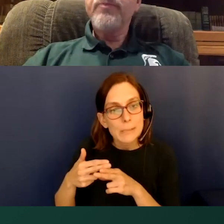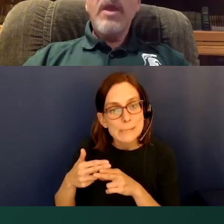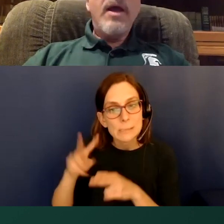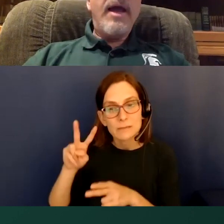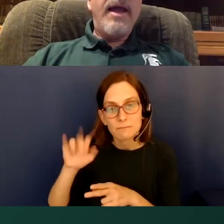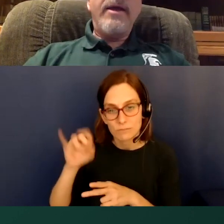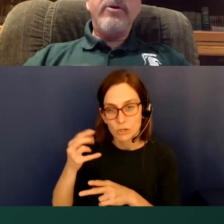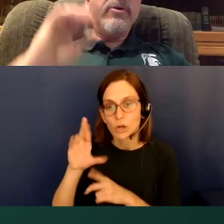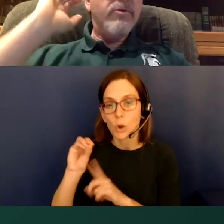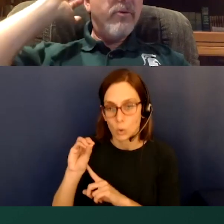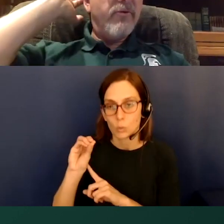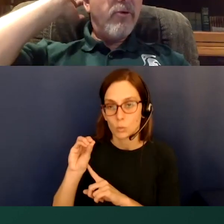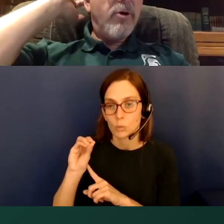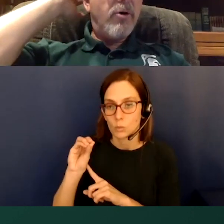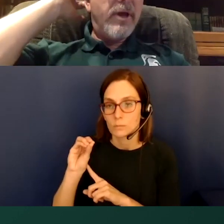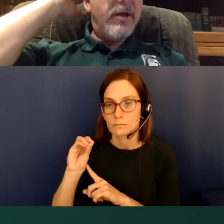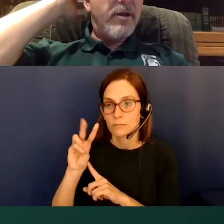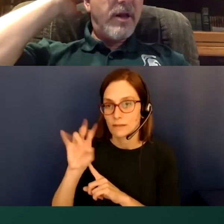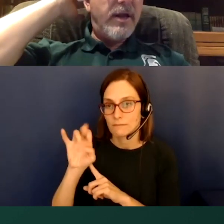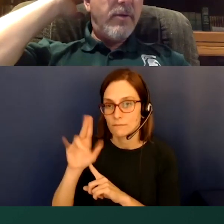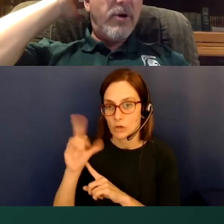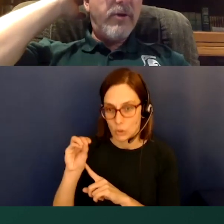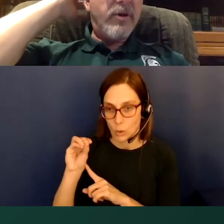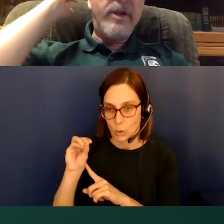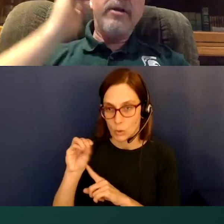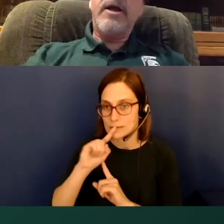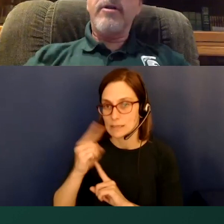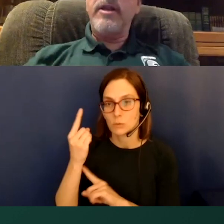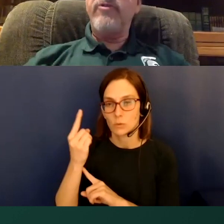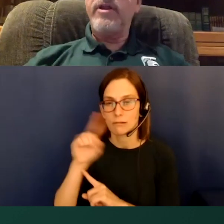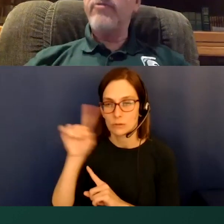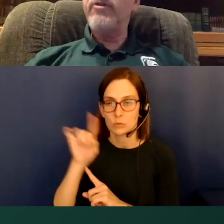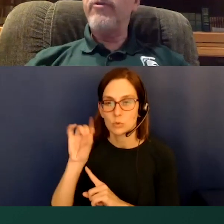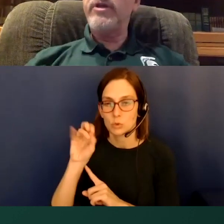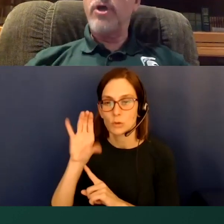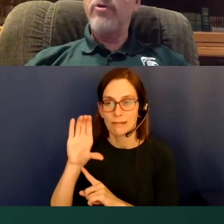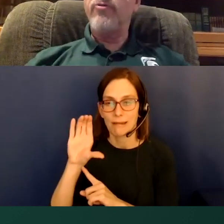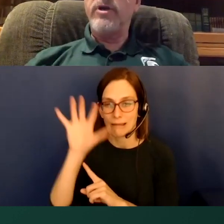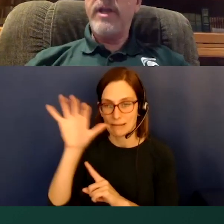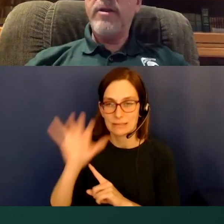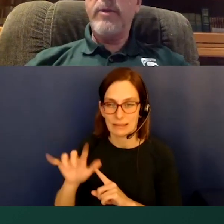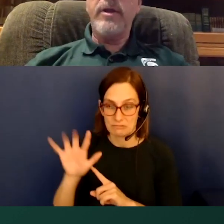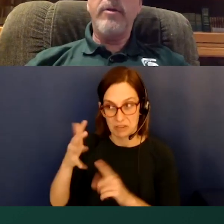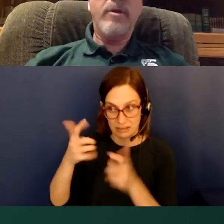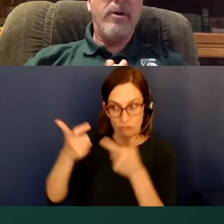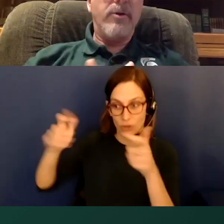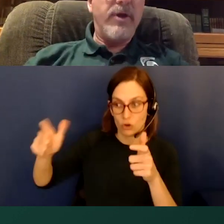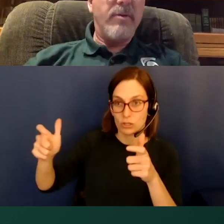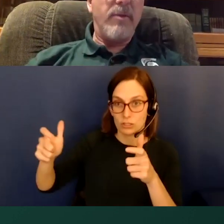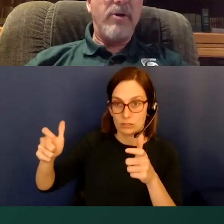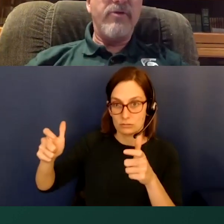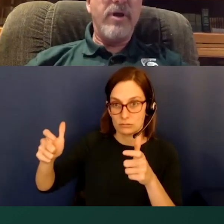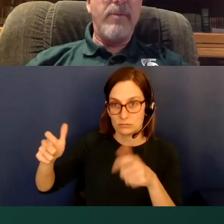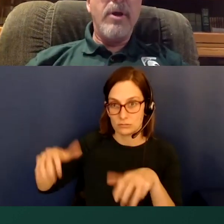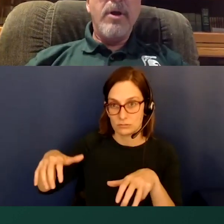Virgo. And Virgo is one of the zodiacal constellations. It's actually a fairly large one. It takes the sun a